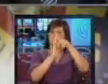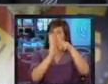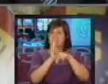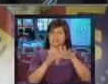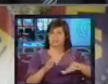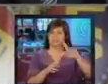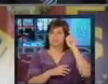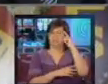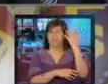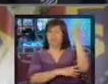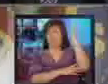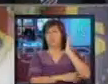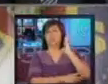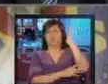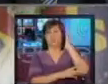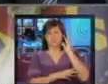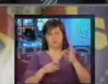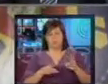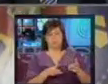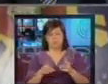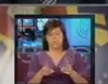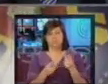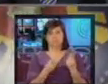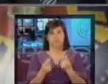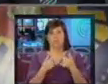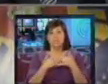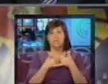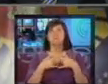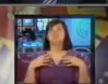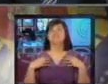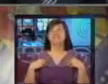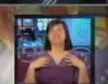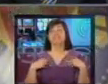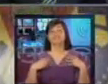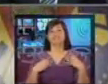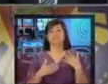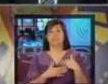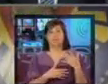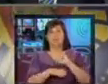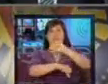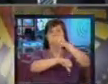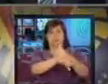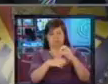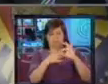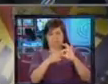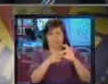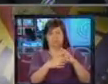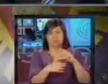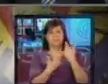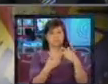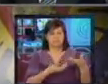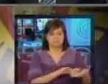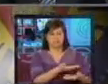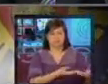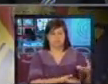for so long, the old ways of playing the game has been accepted and institutionalized at that. Sabi niyo nga,